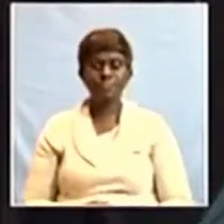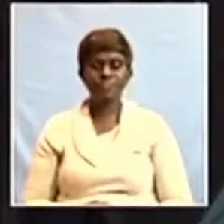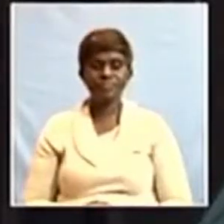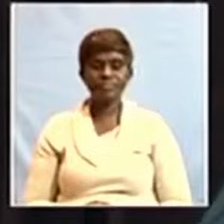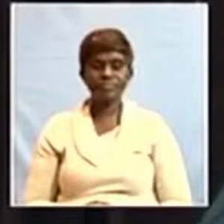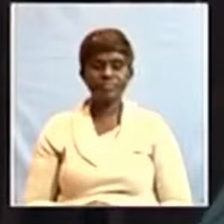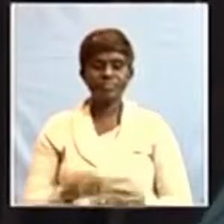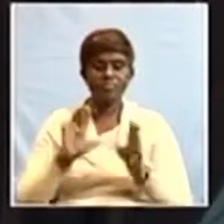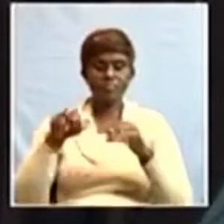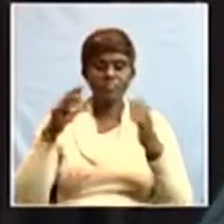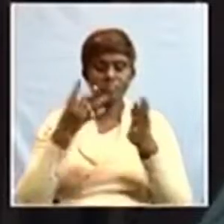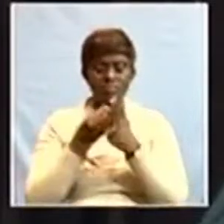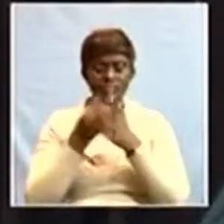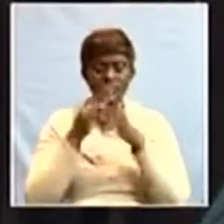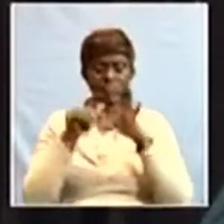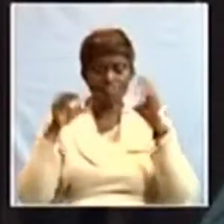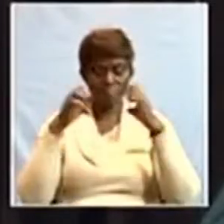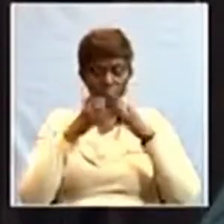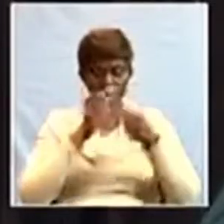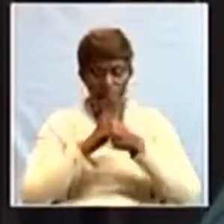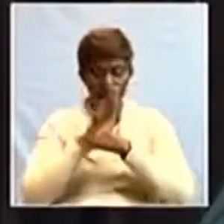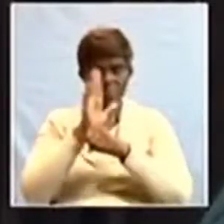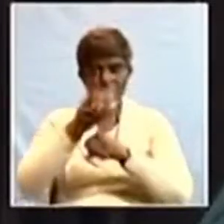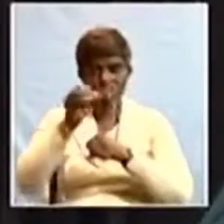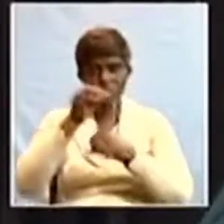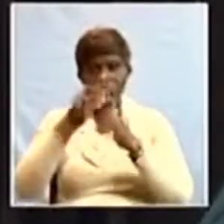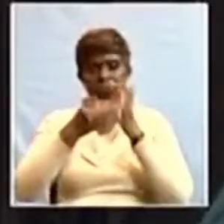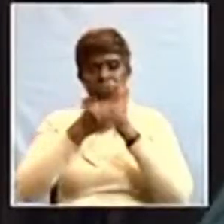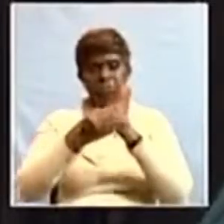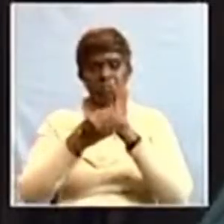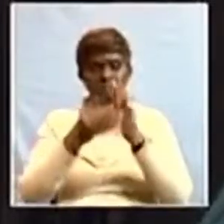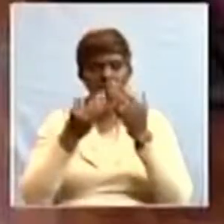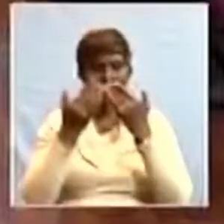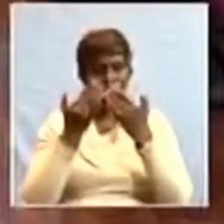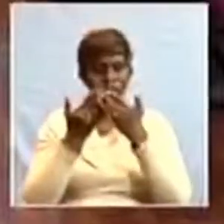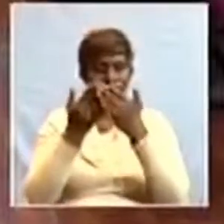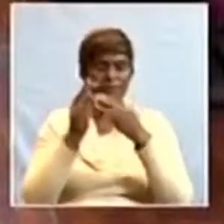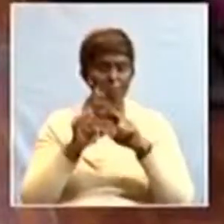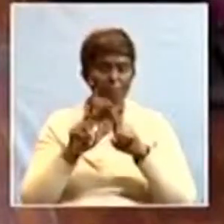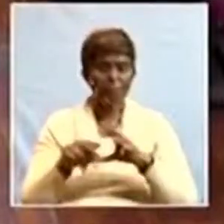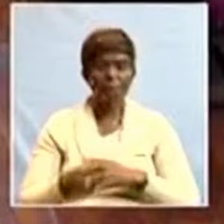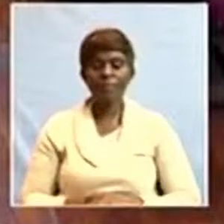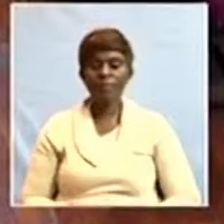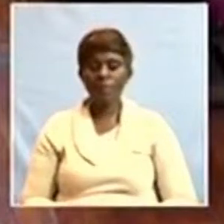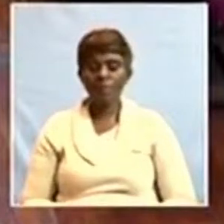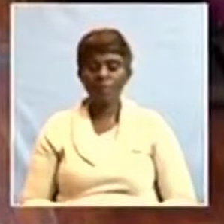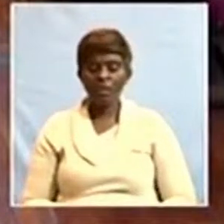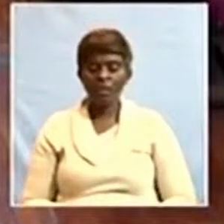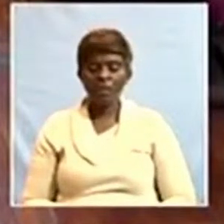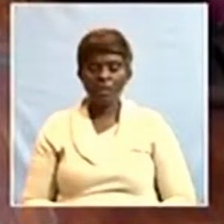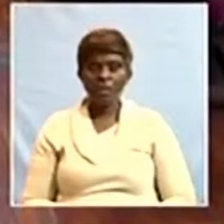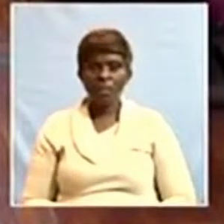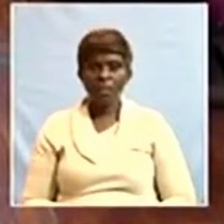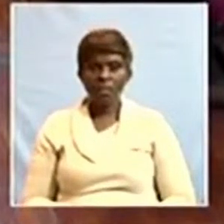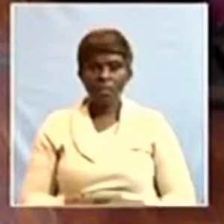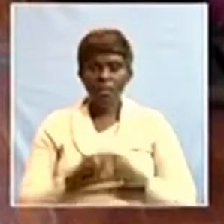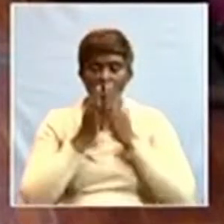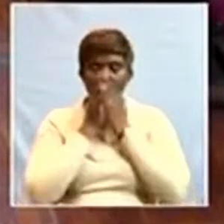the money in the bank account is actually against your own guidelines. I submit, Chair. PS.